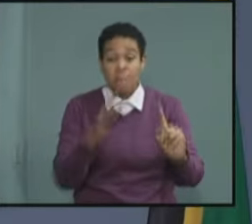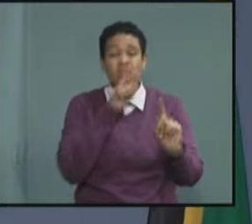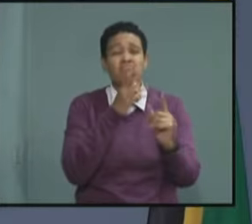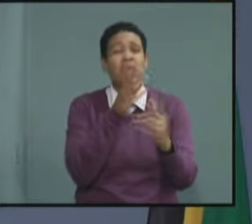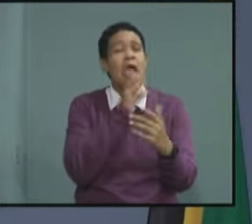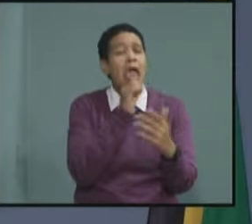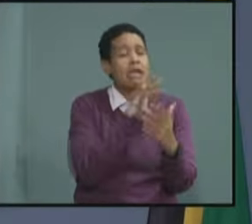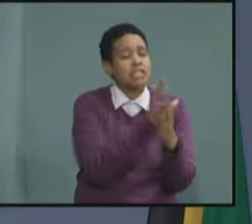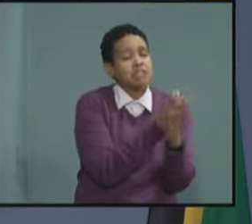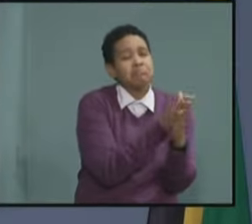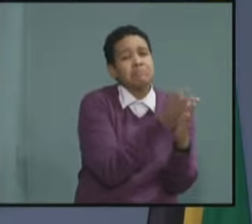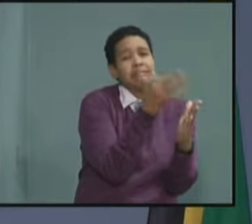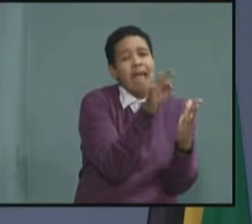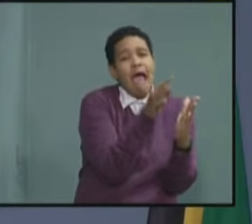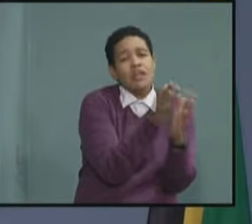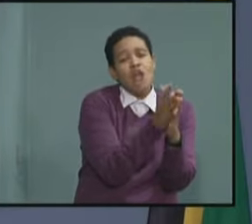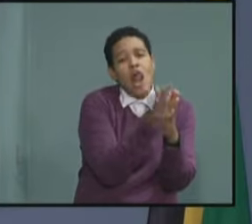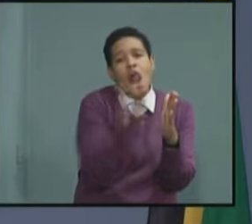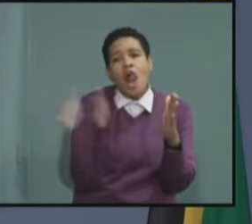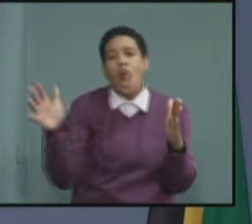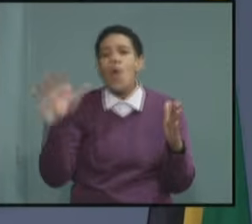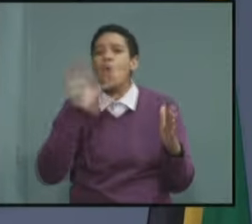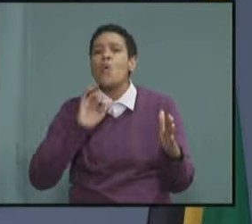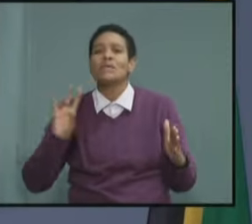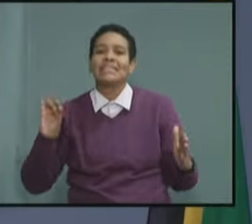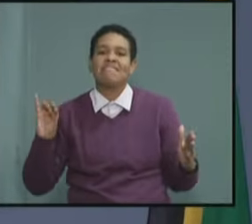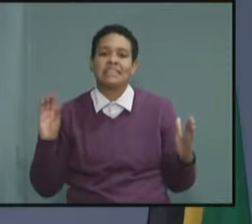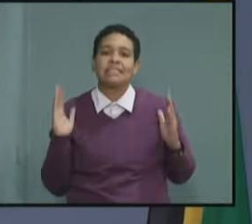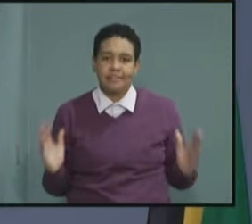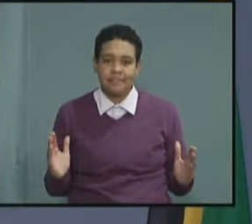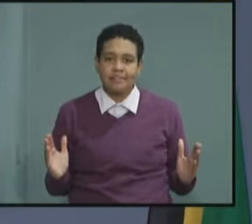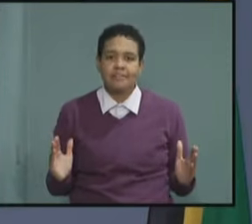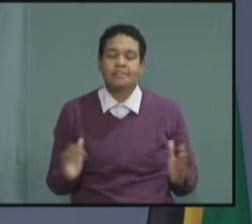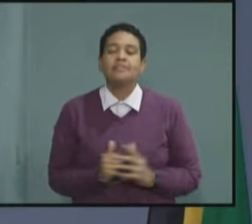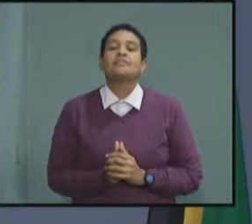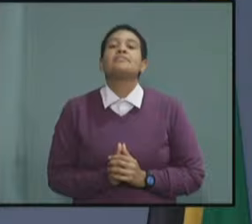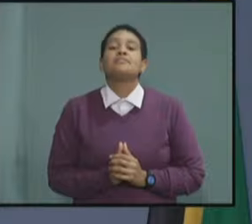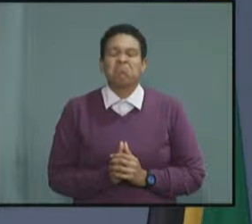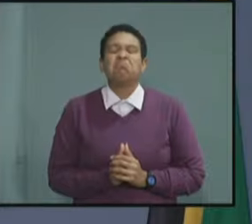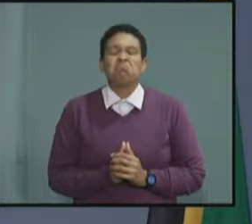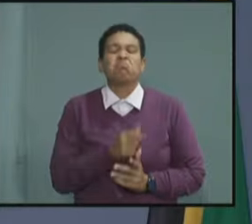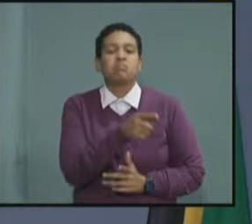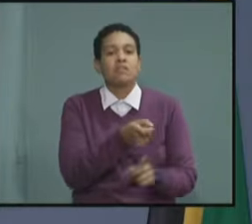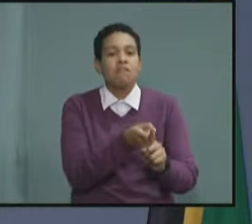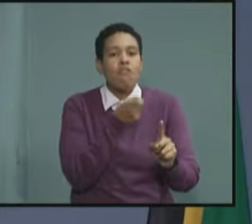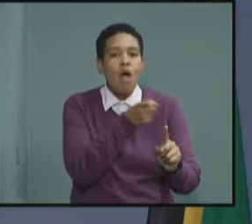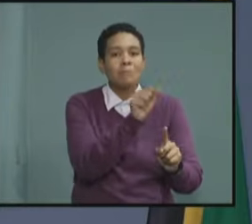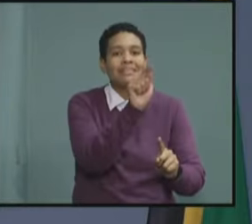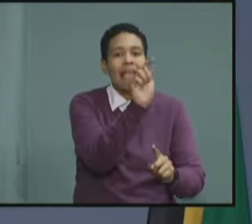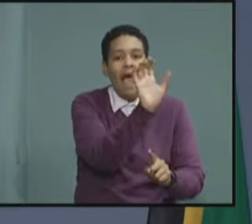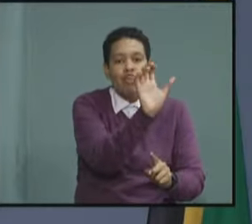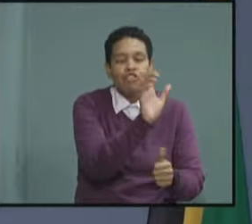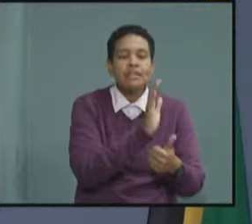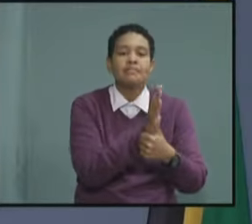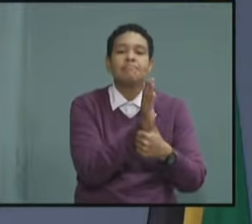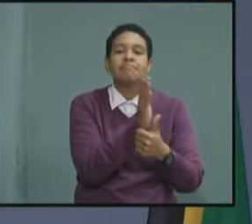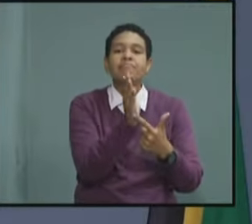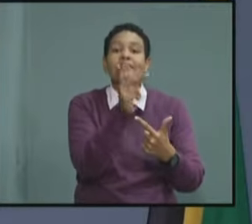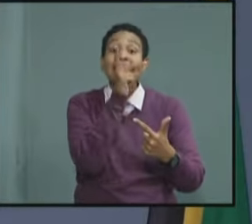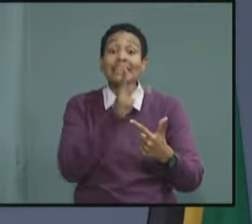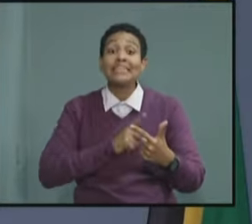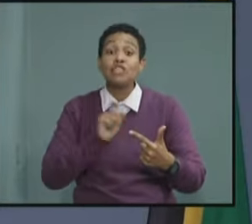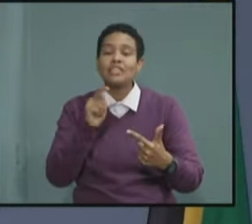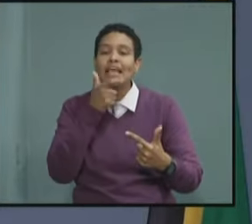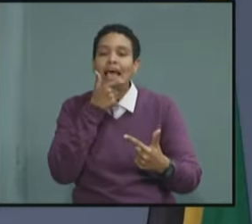ages from 19 to 70 years old. The cases are from St. Catherine, Kingston, and